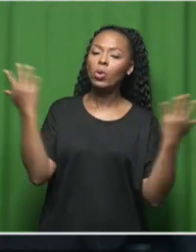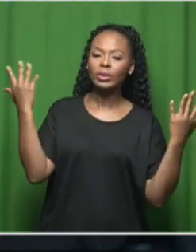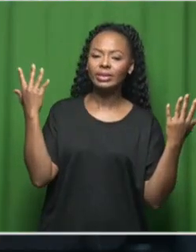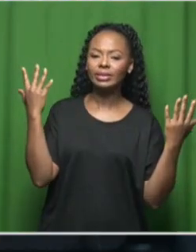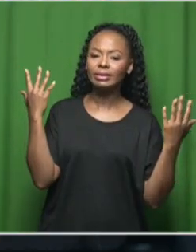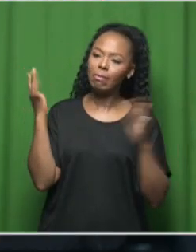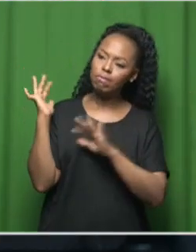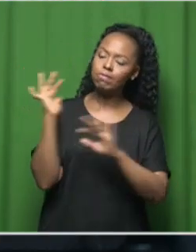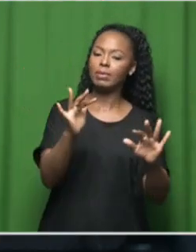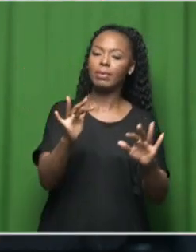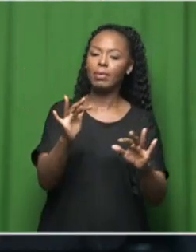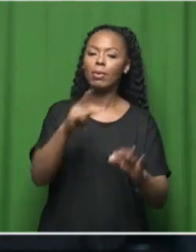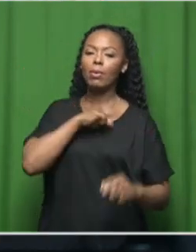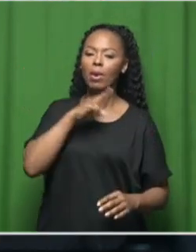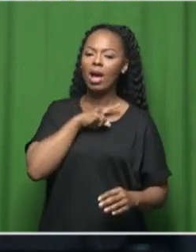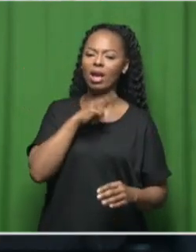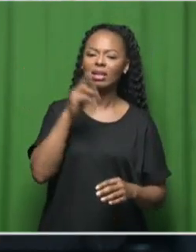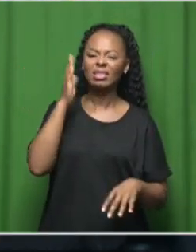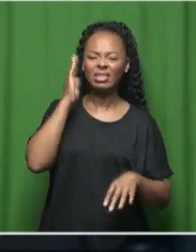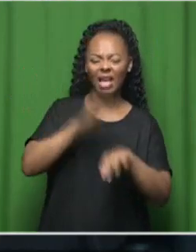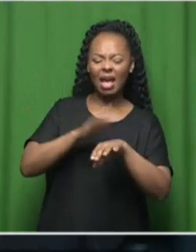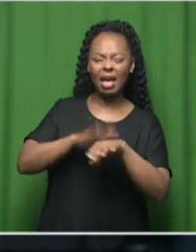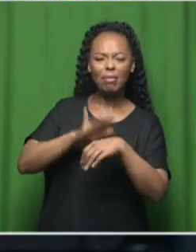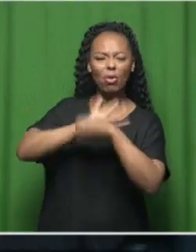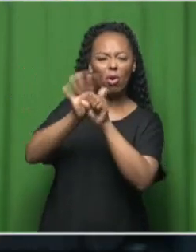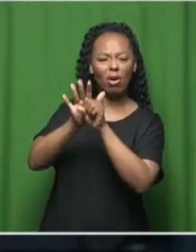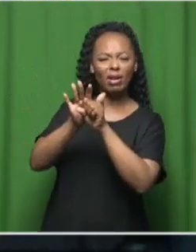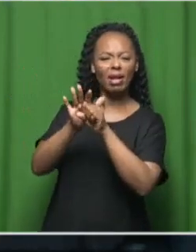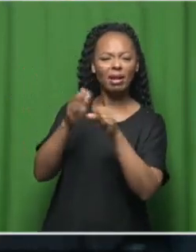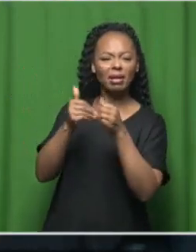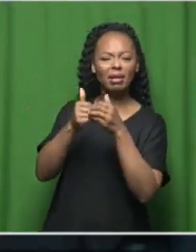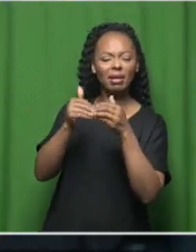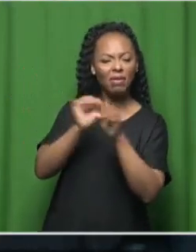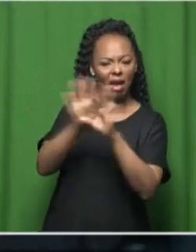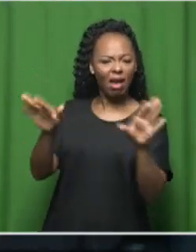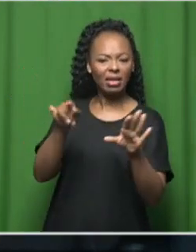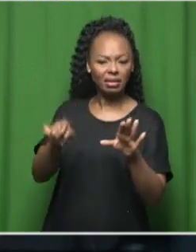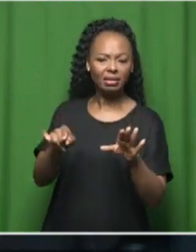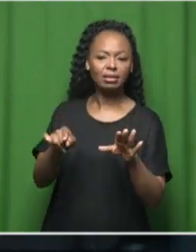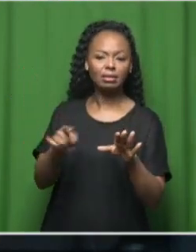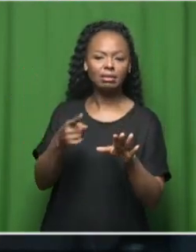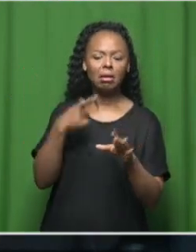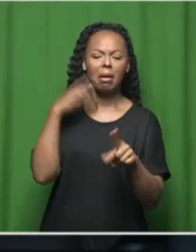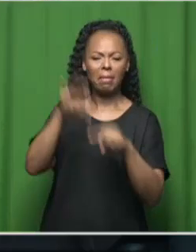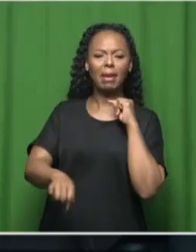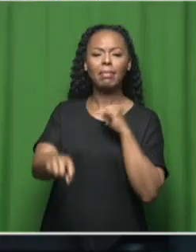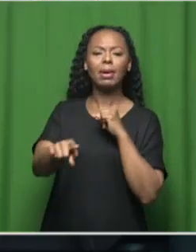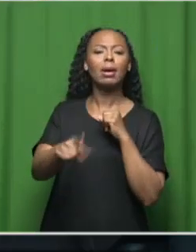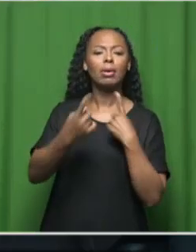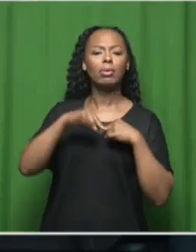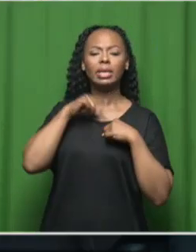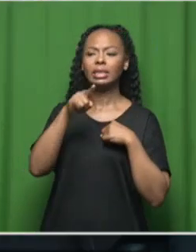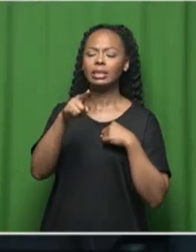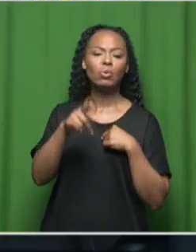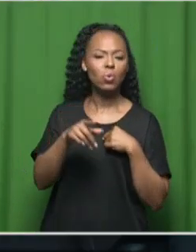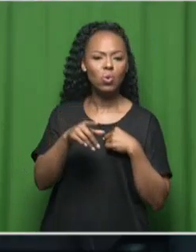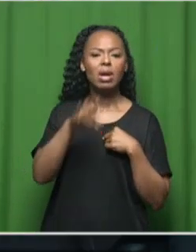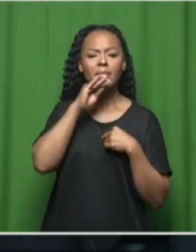this pre-COVID and Sandi's before that, and we've been fighting it with our own individual lawyers, which can be very